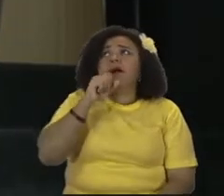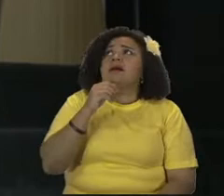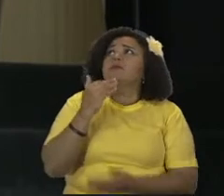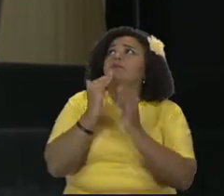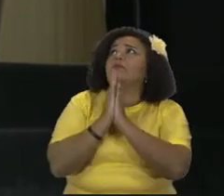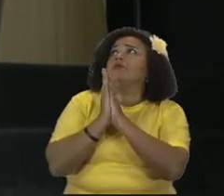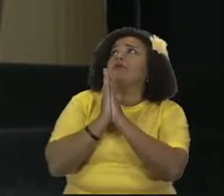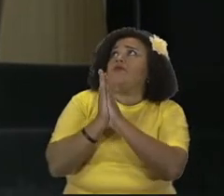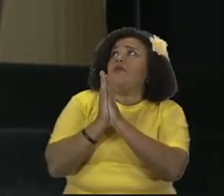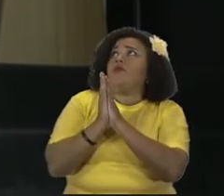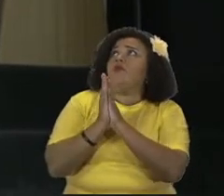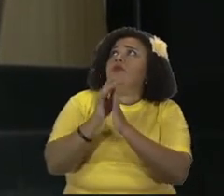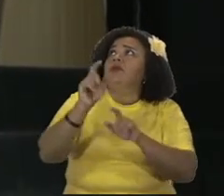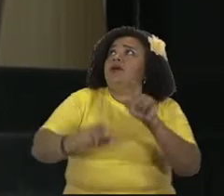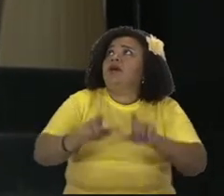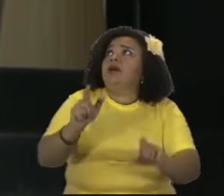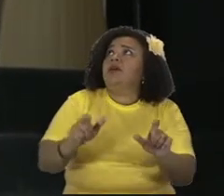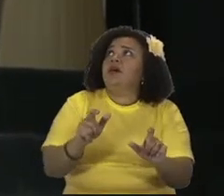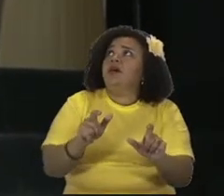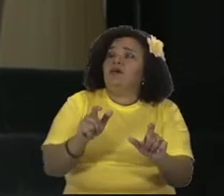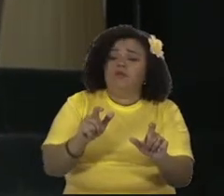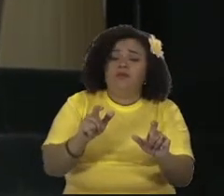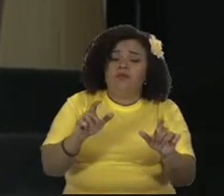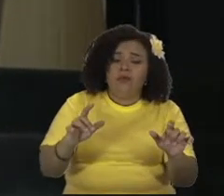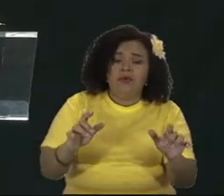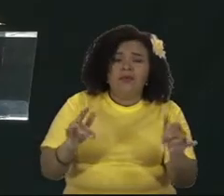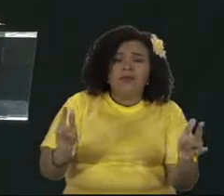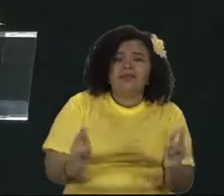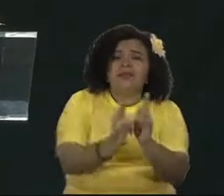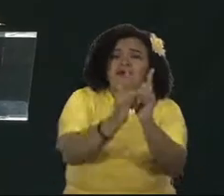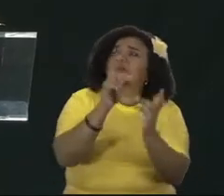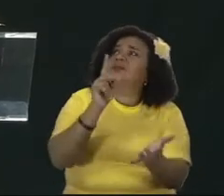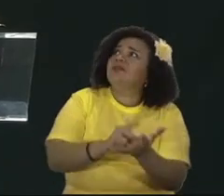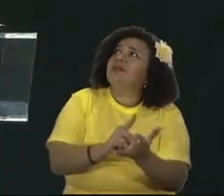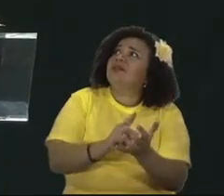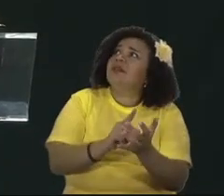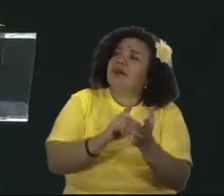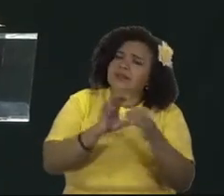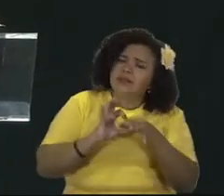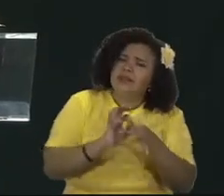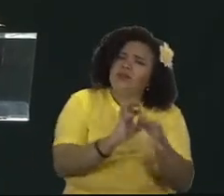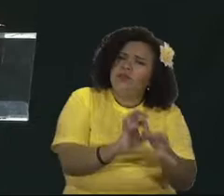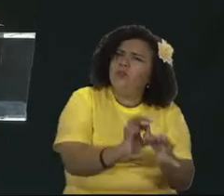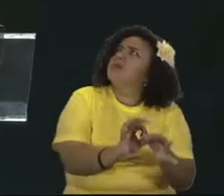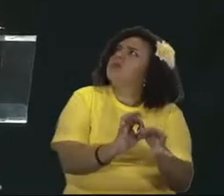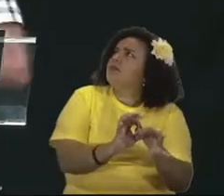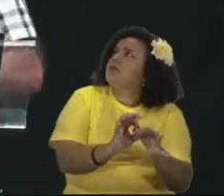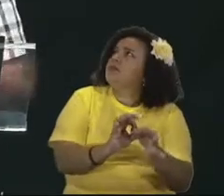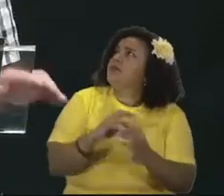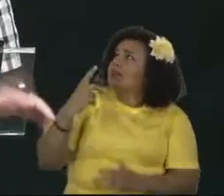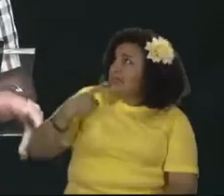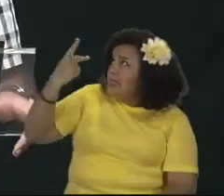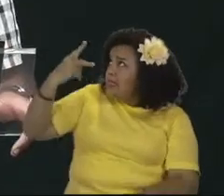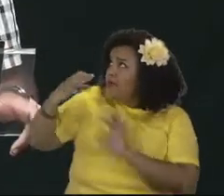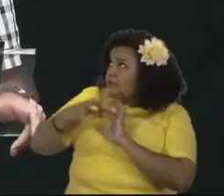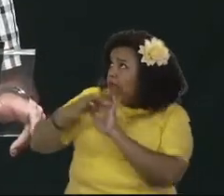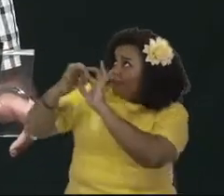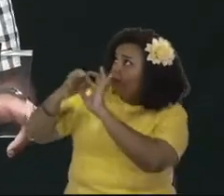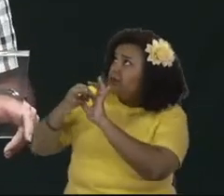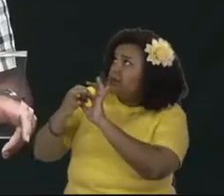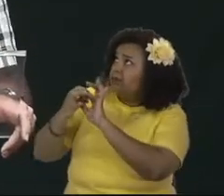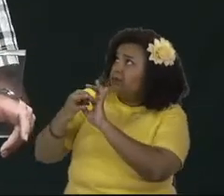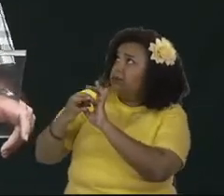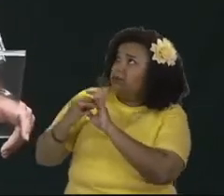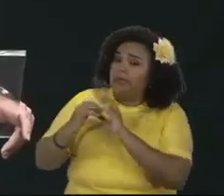become one, as I am one with you, so that the church may be just